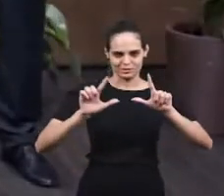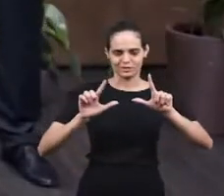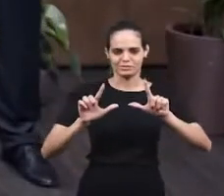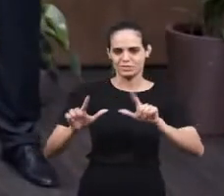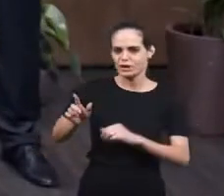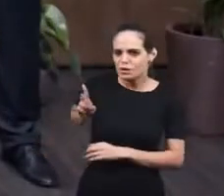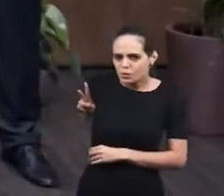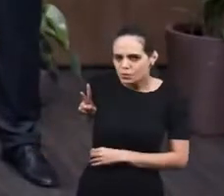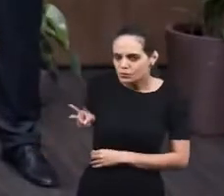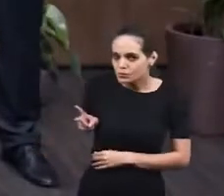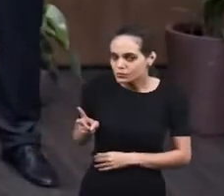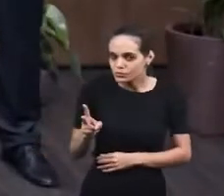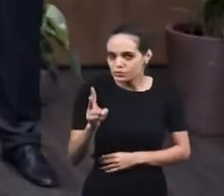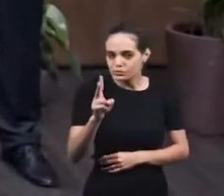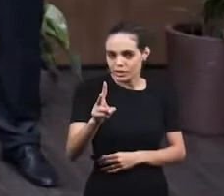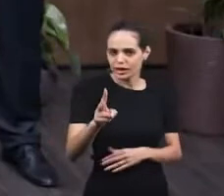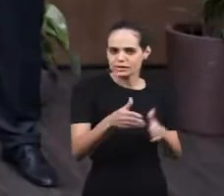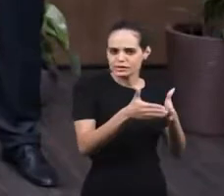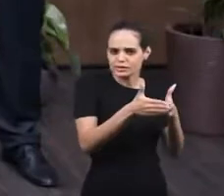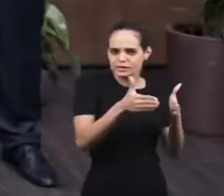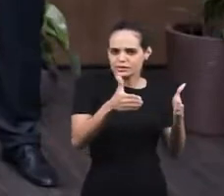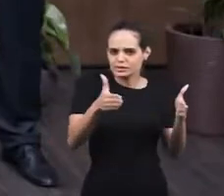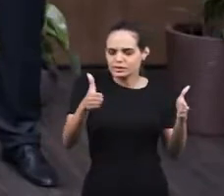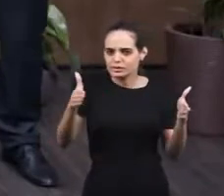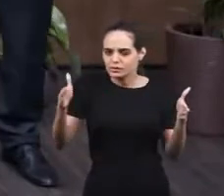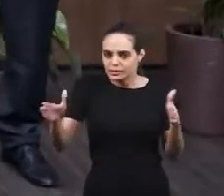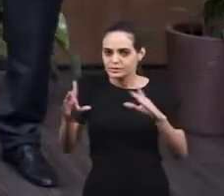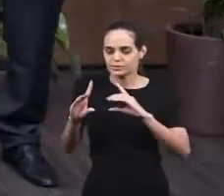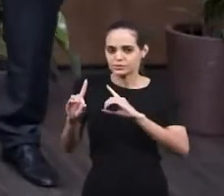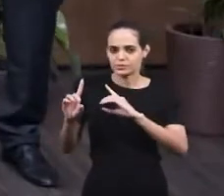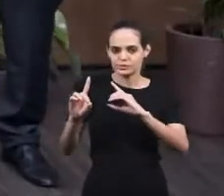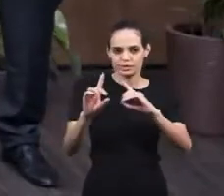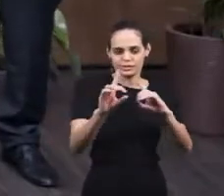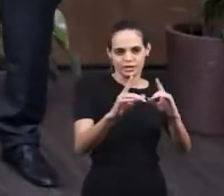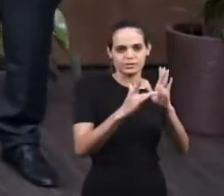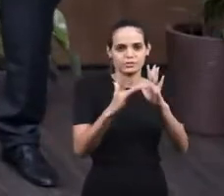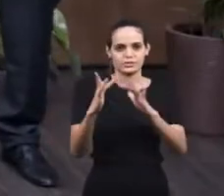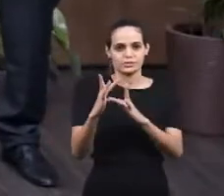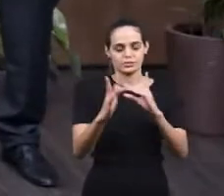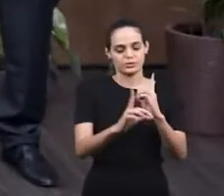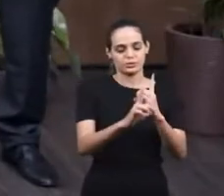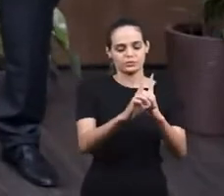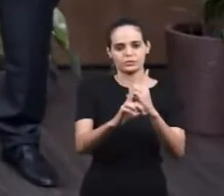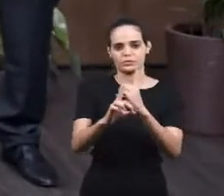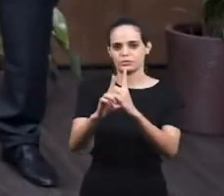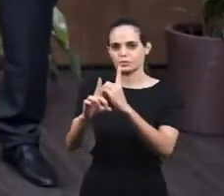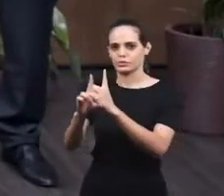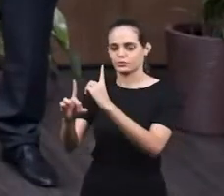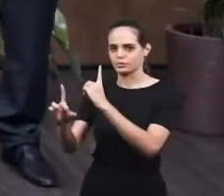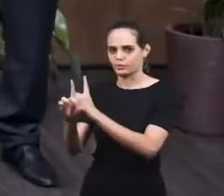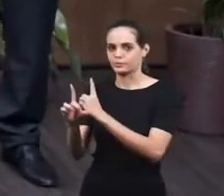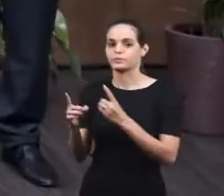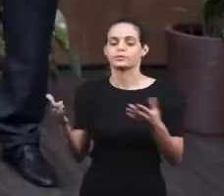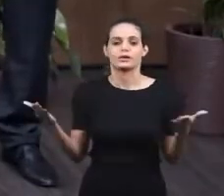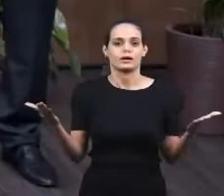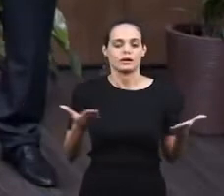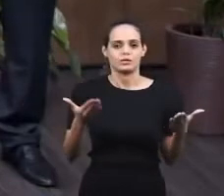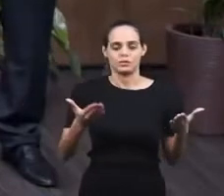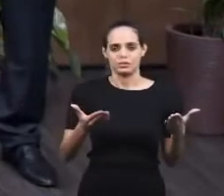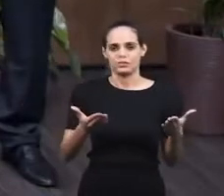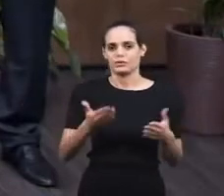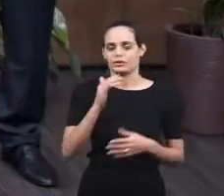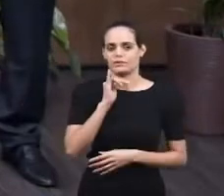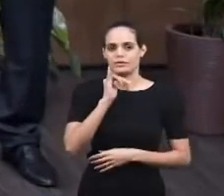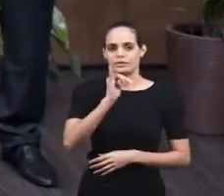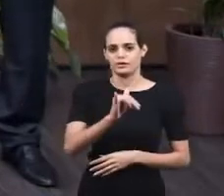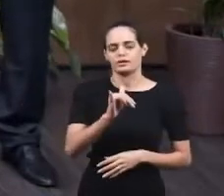will continue the doctrinal sequence of encounters of the Lord Jesus. And we will